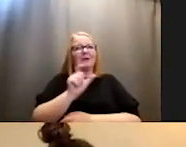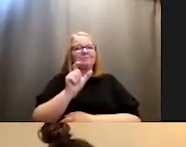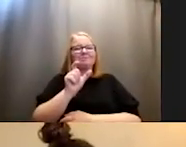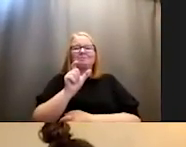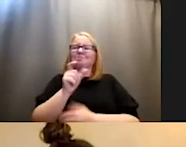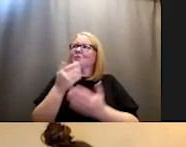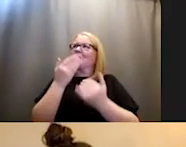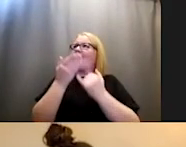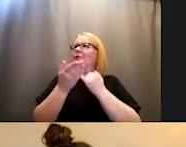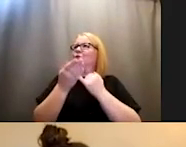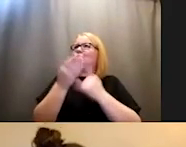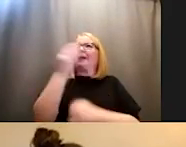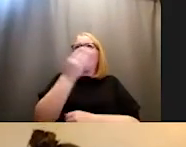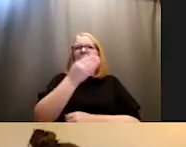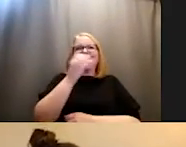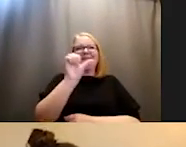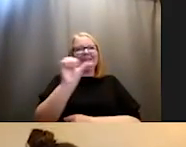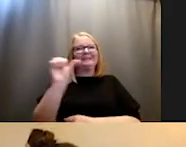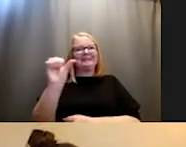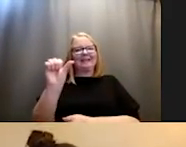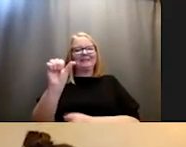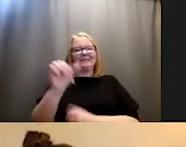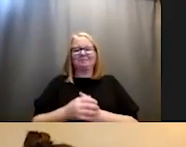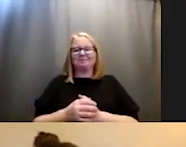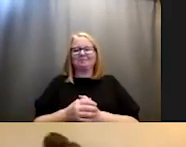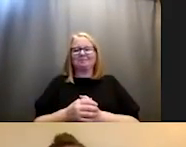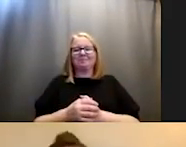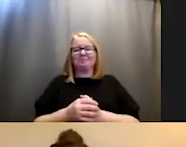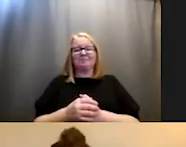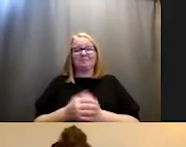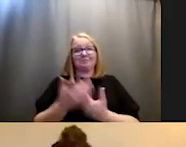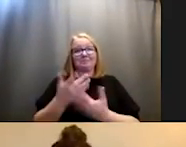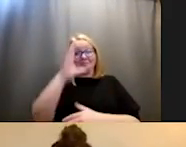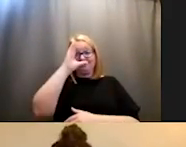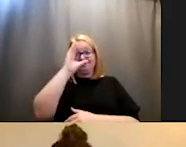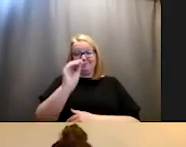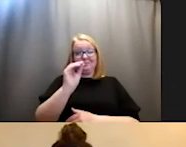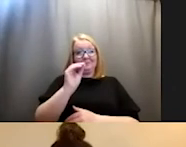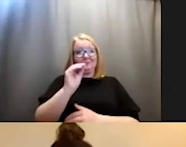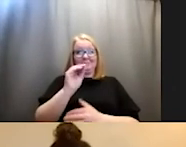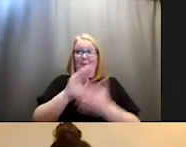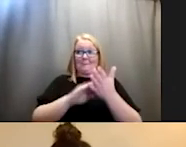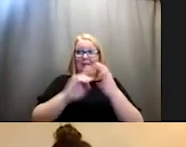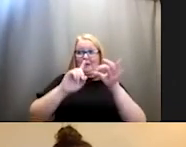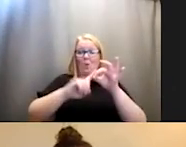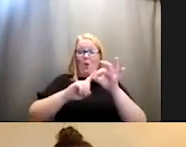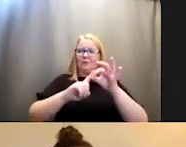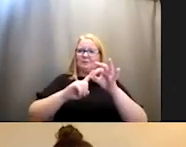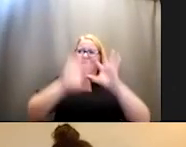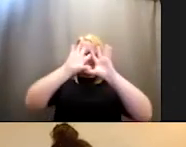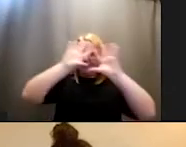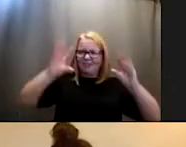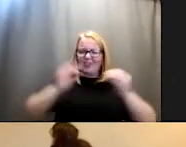until 1966 at this point. And as I mentioned, Mary was very much about promoting the total look.